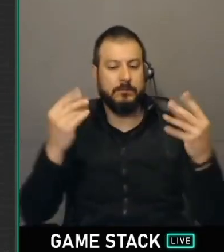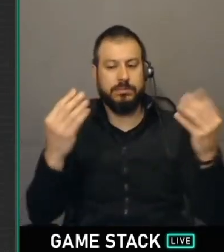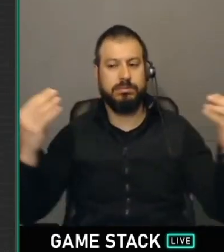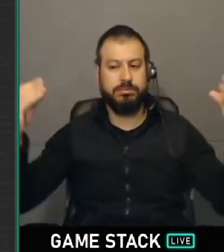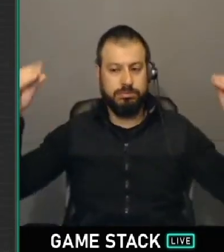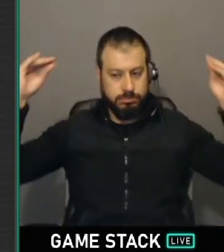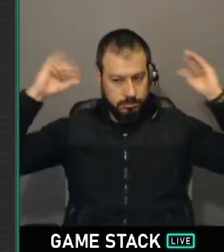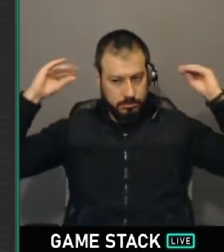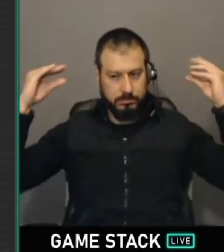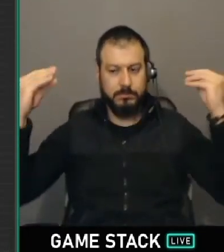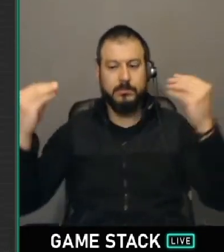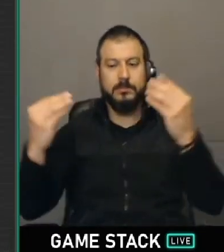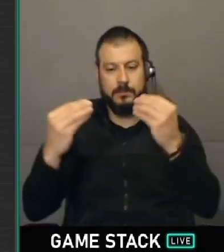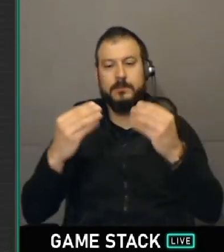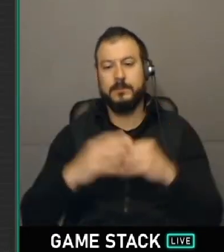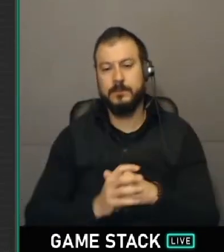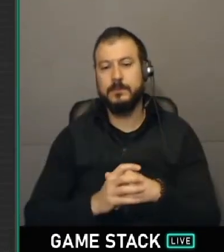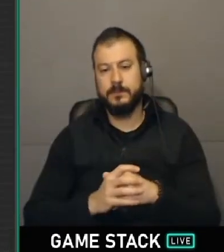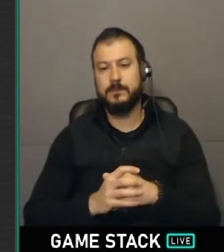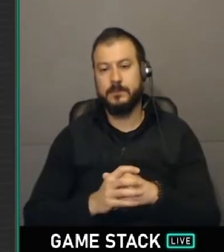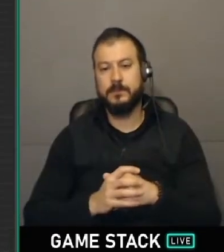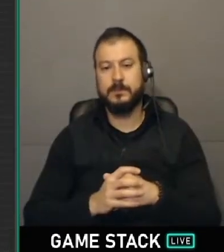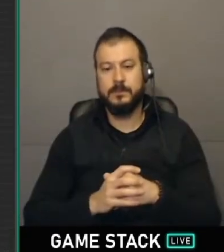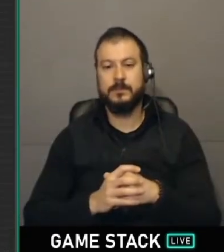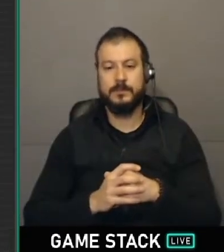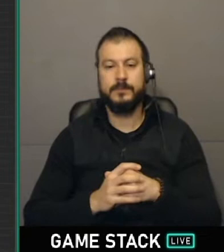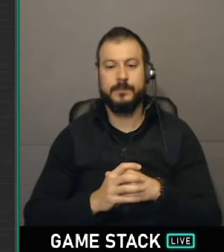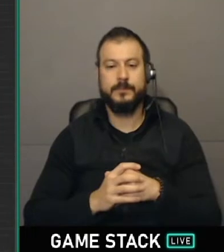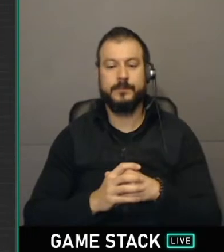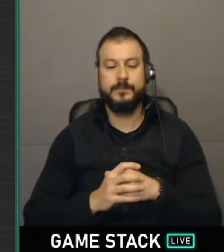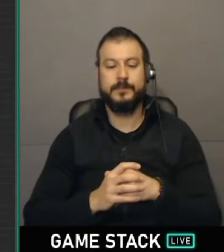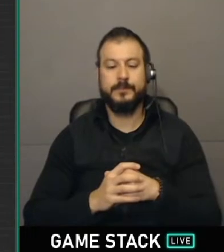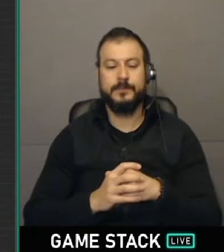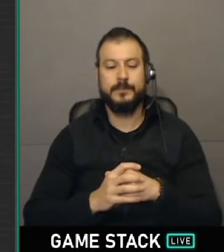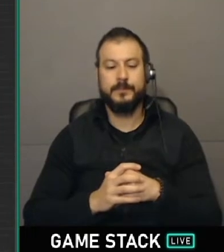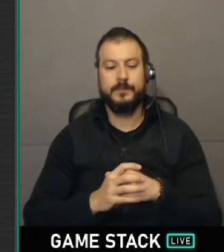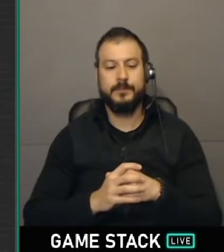virtualized over your headphone output.